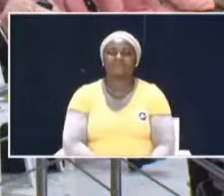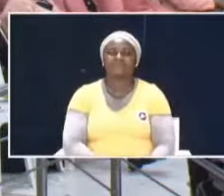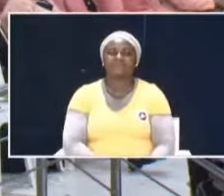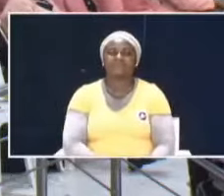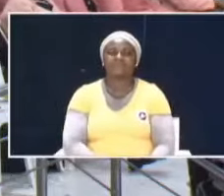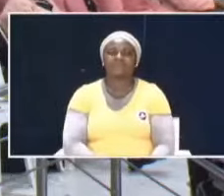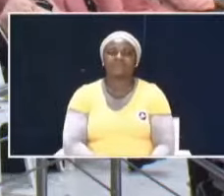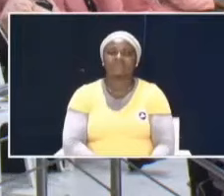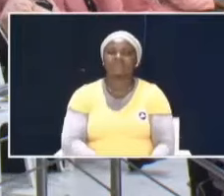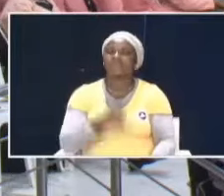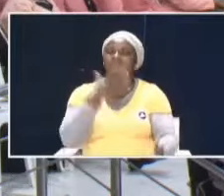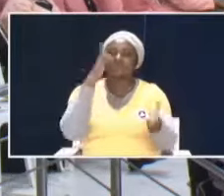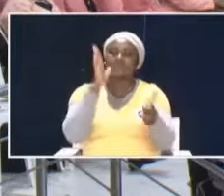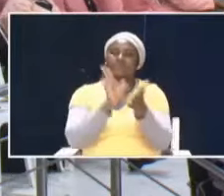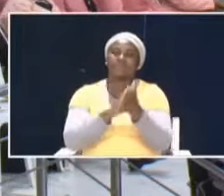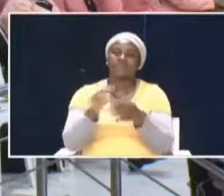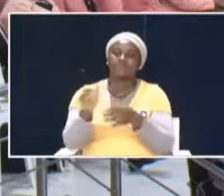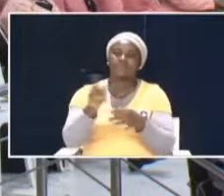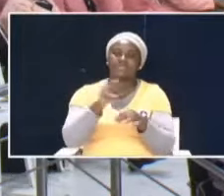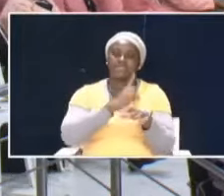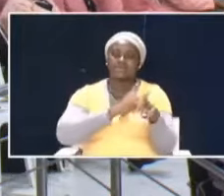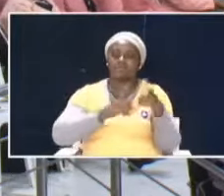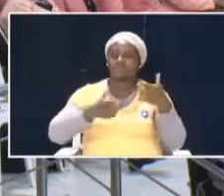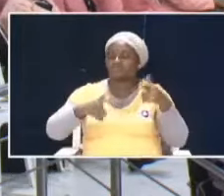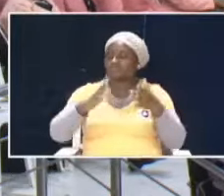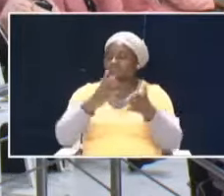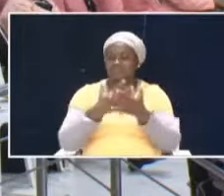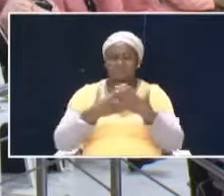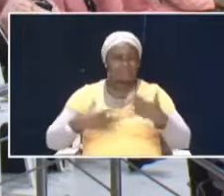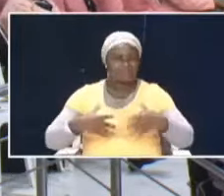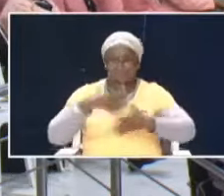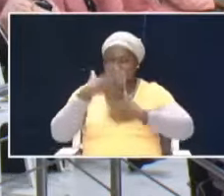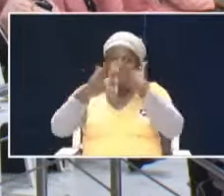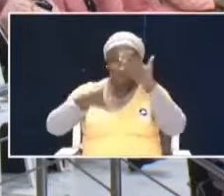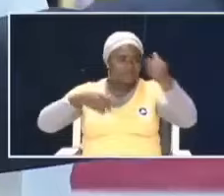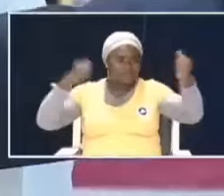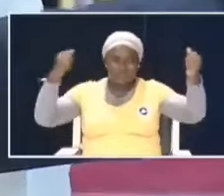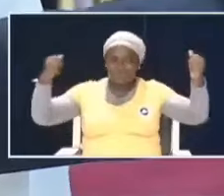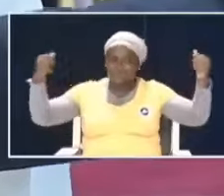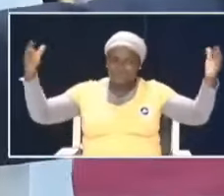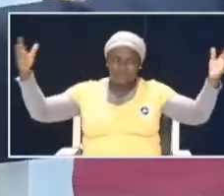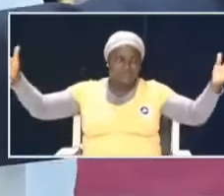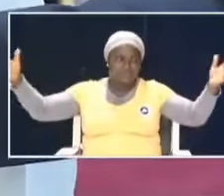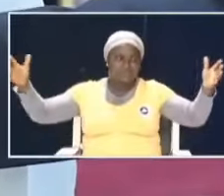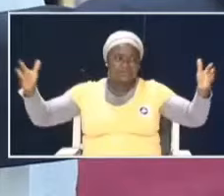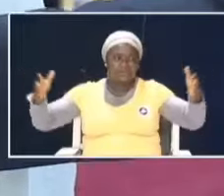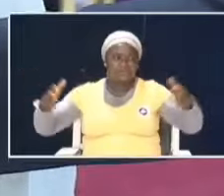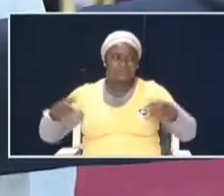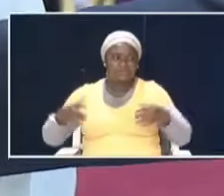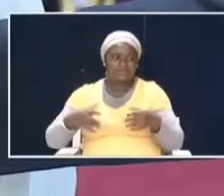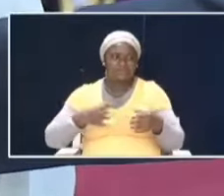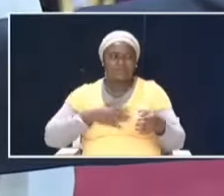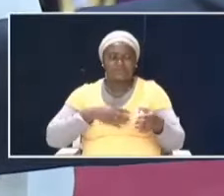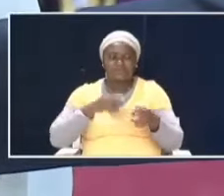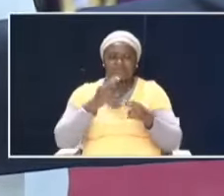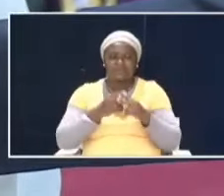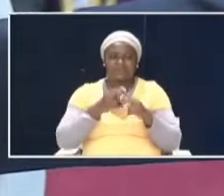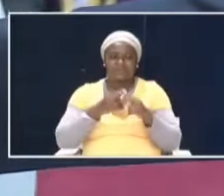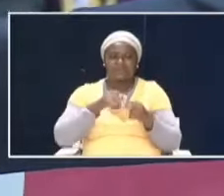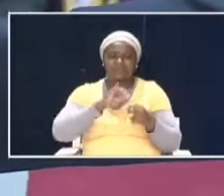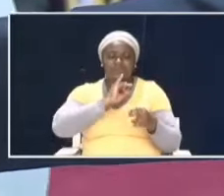Praise ye the Lord. Let somebody shout hallelujah. My name is Brother Gbenga